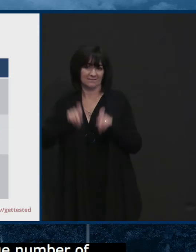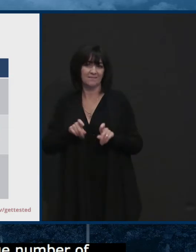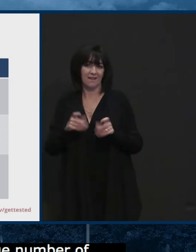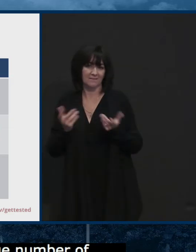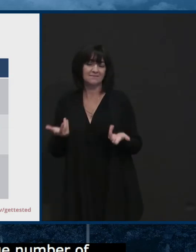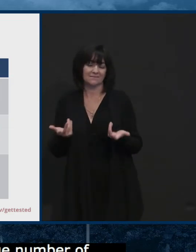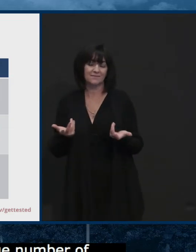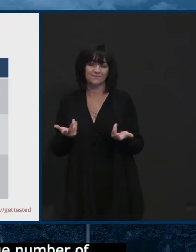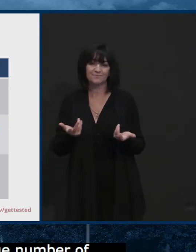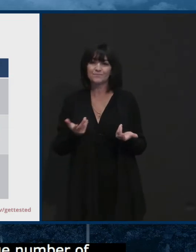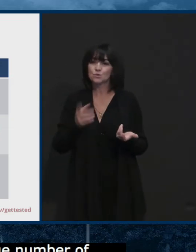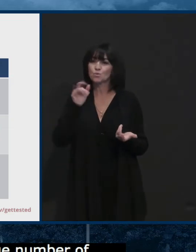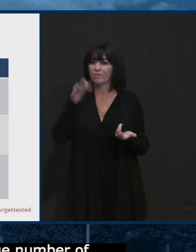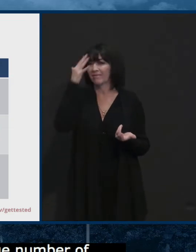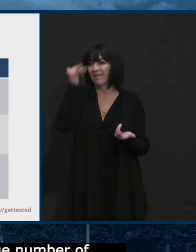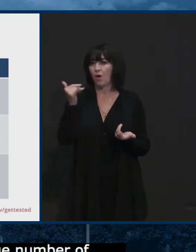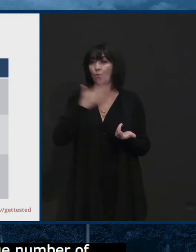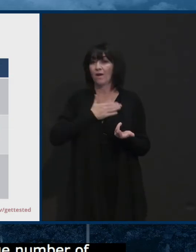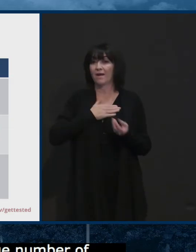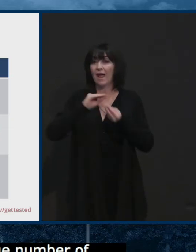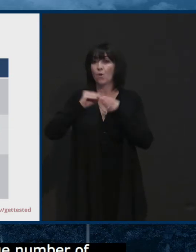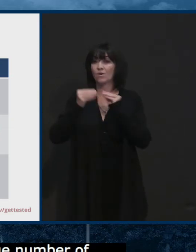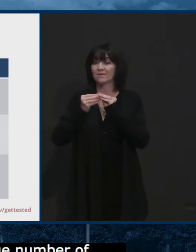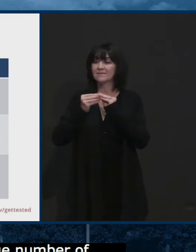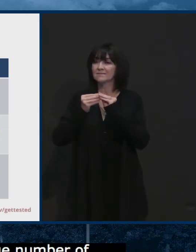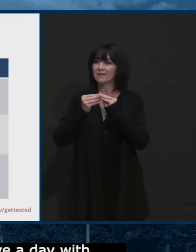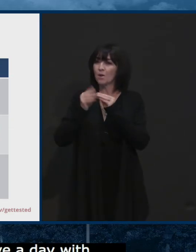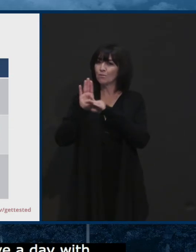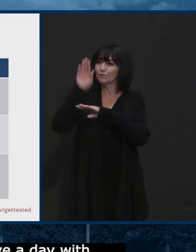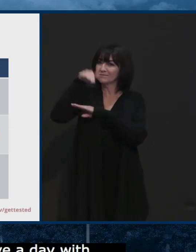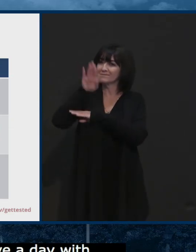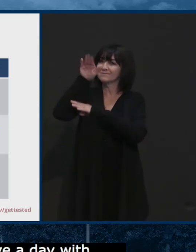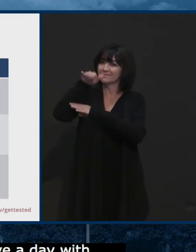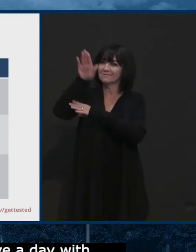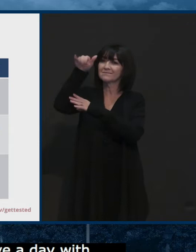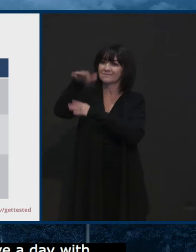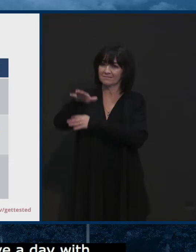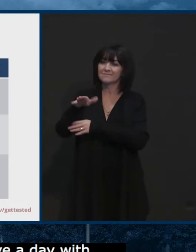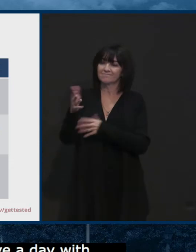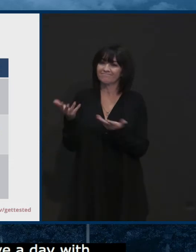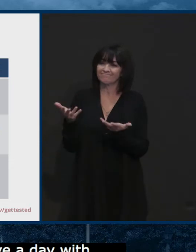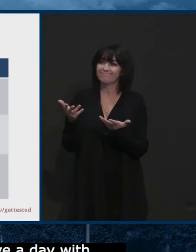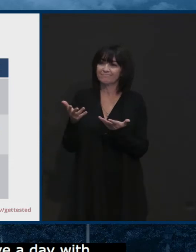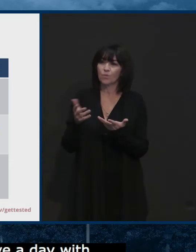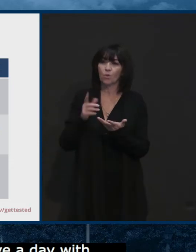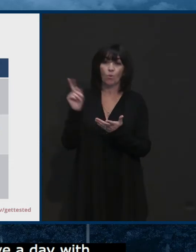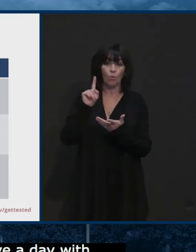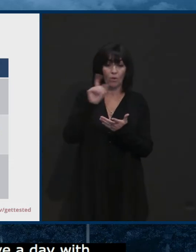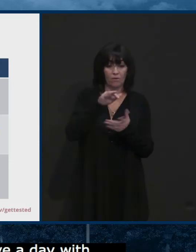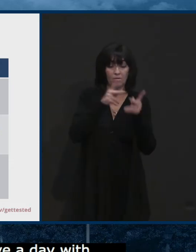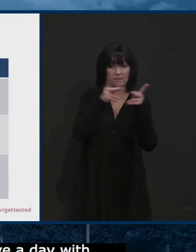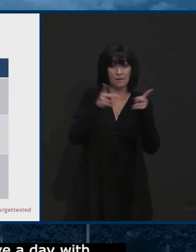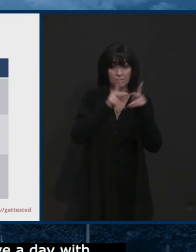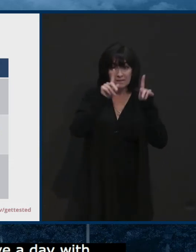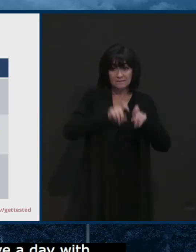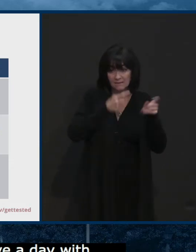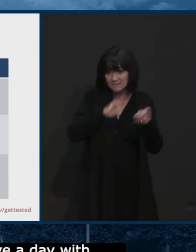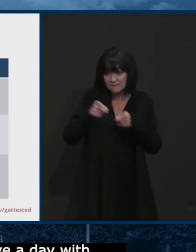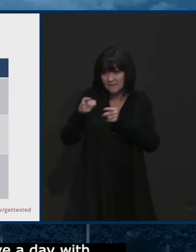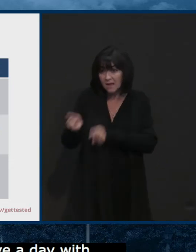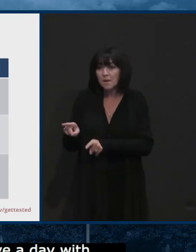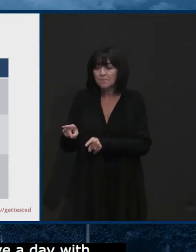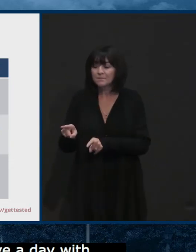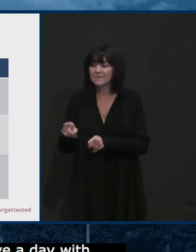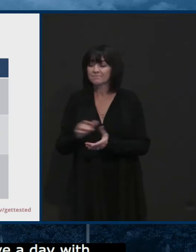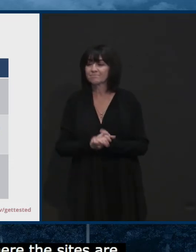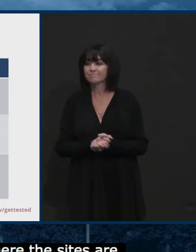day with potentially higher numbers. So you really have to kind of look at where the sites are, what day the testing took place to understand the